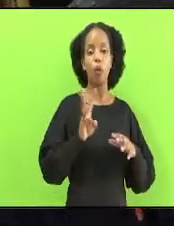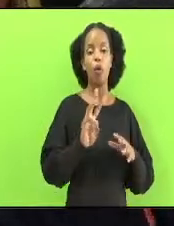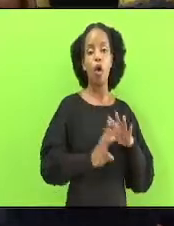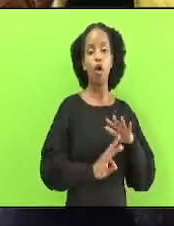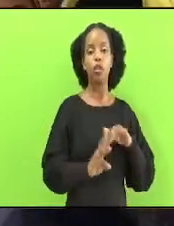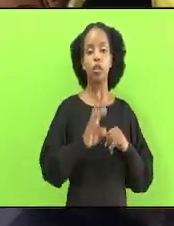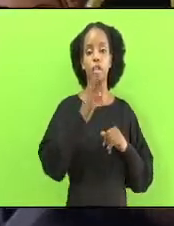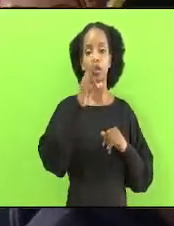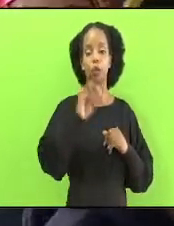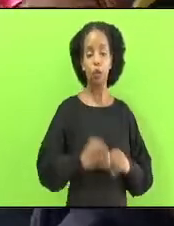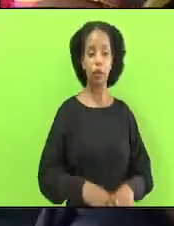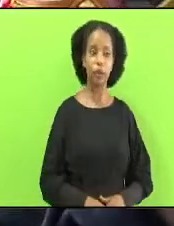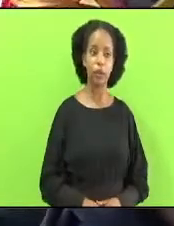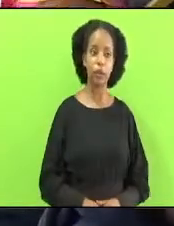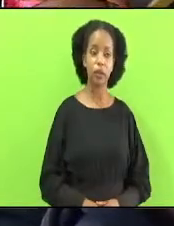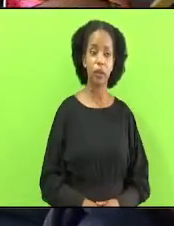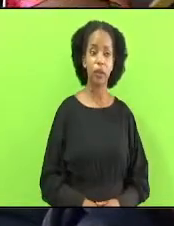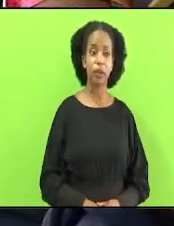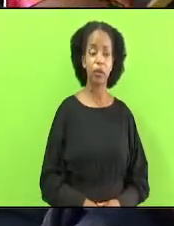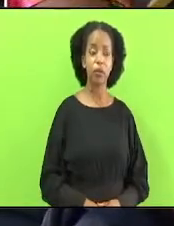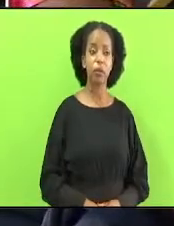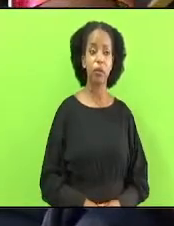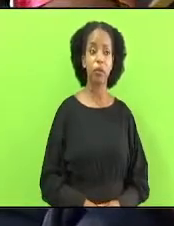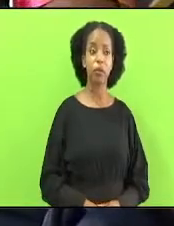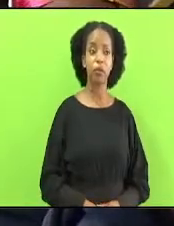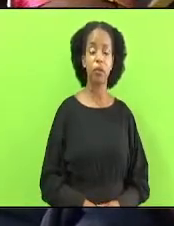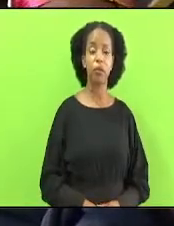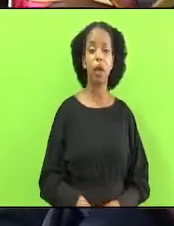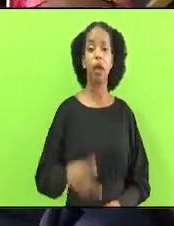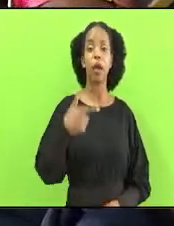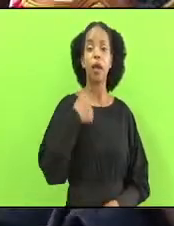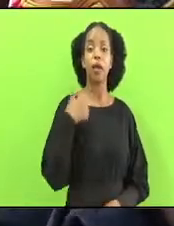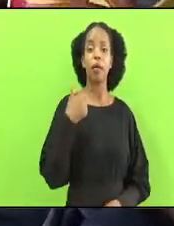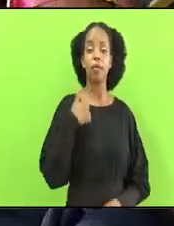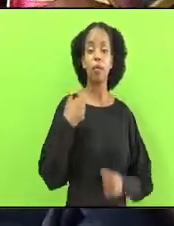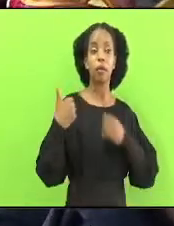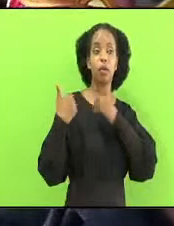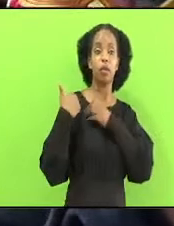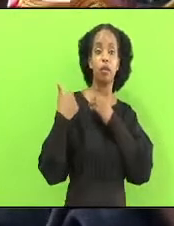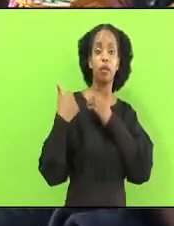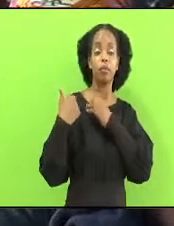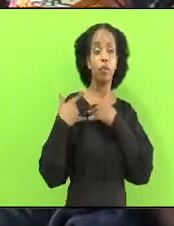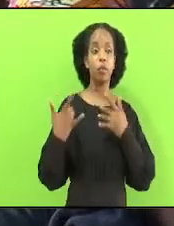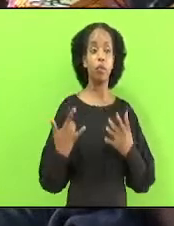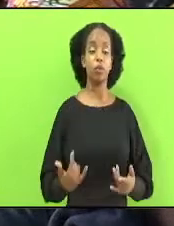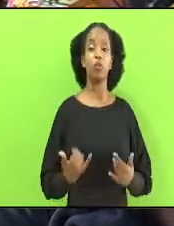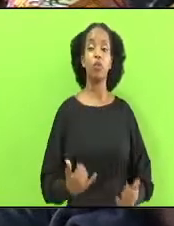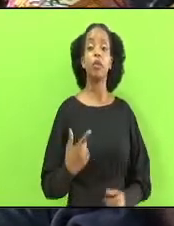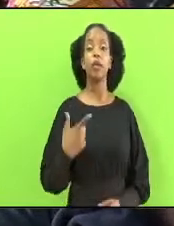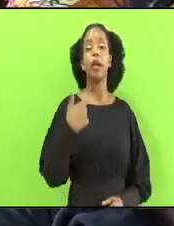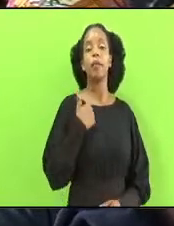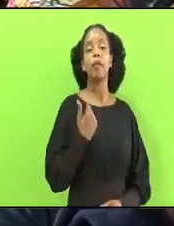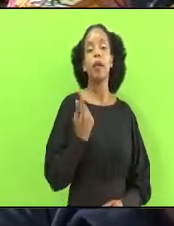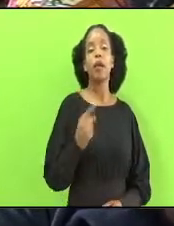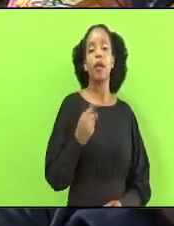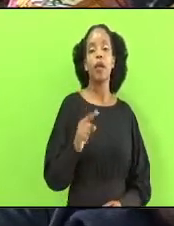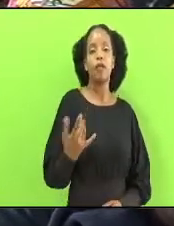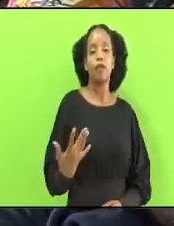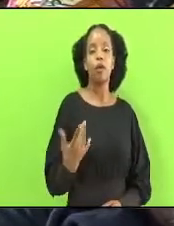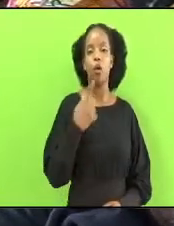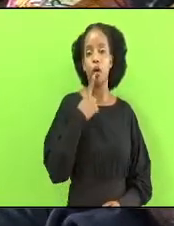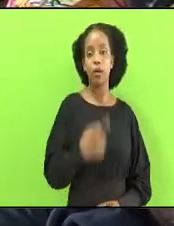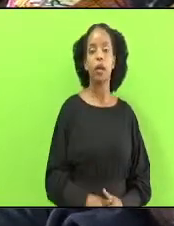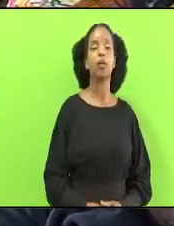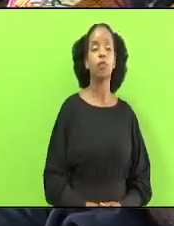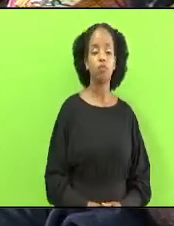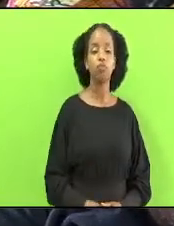Ward 20. My role here today is to say whether I support the bill